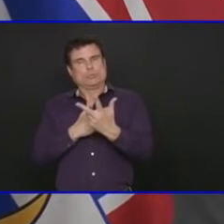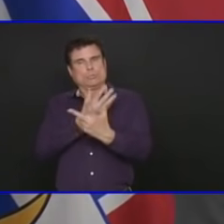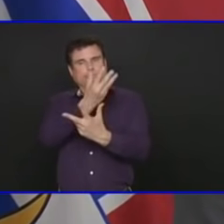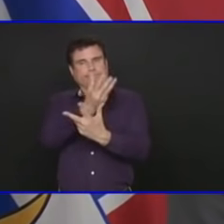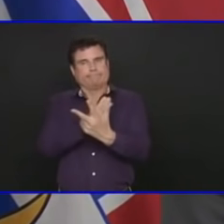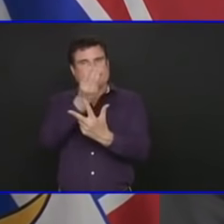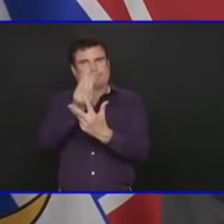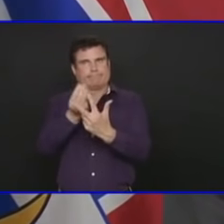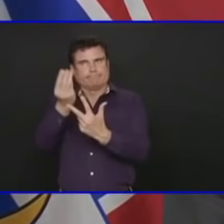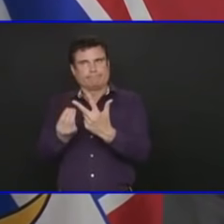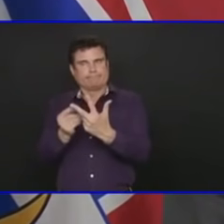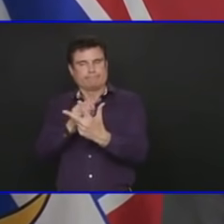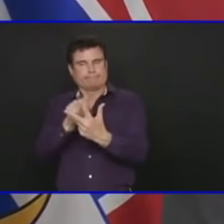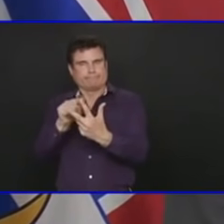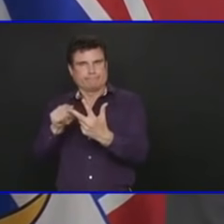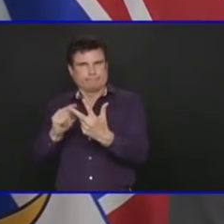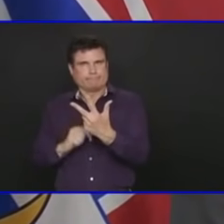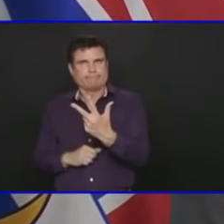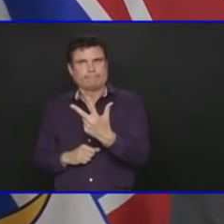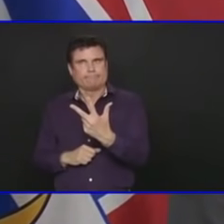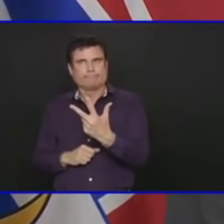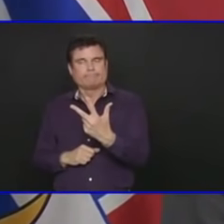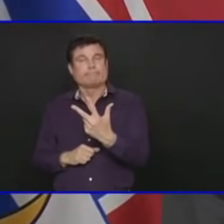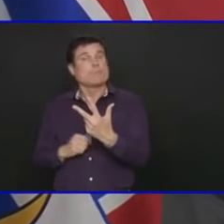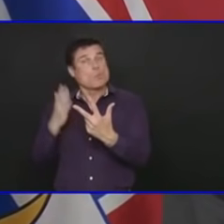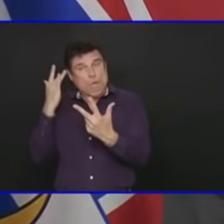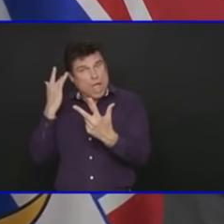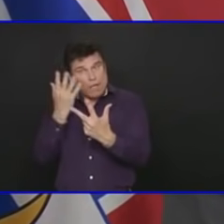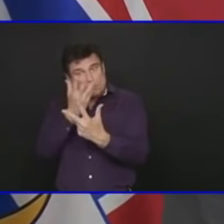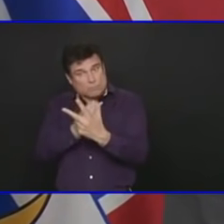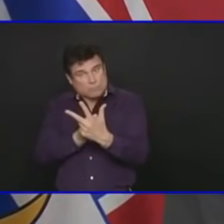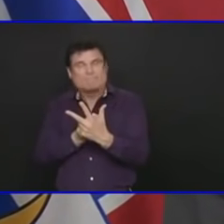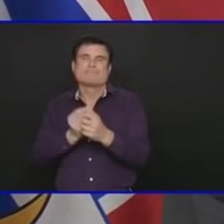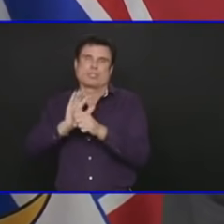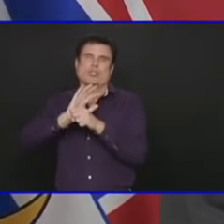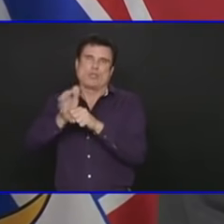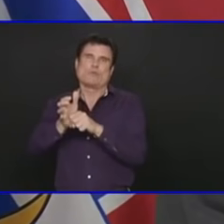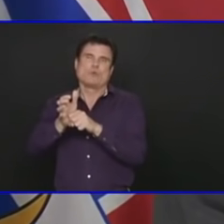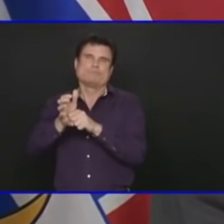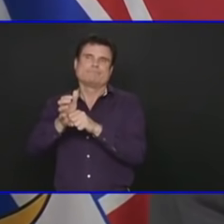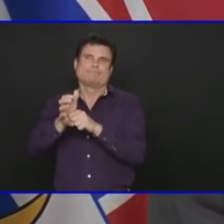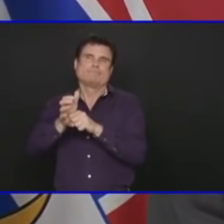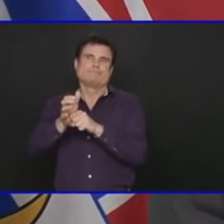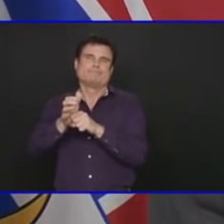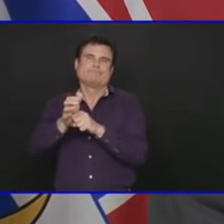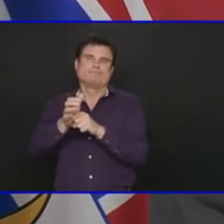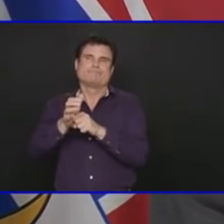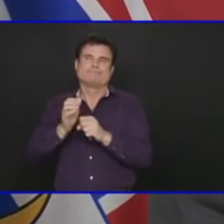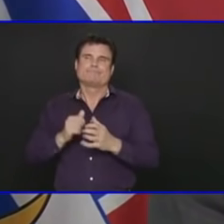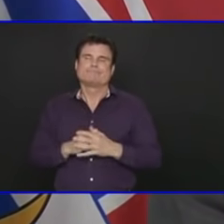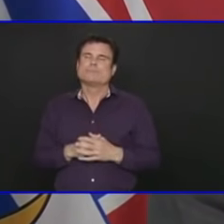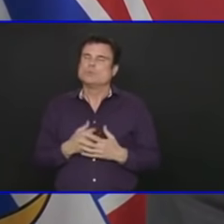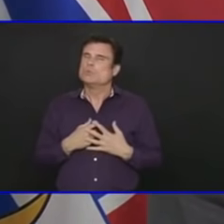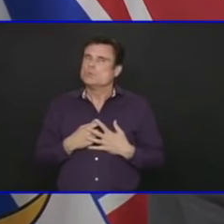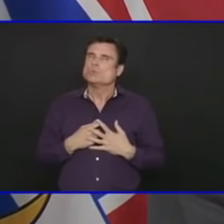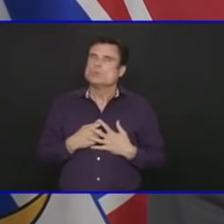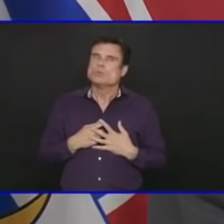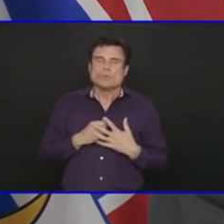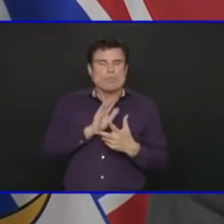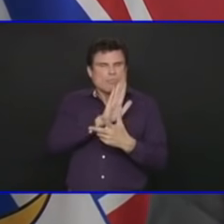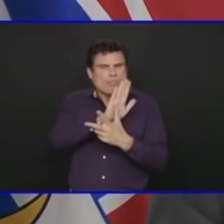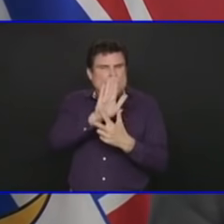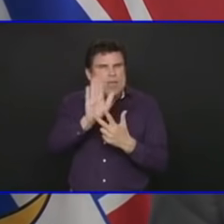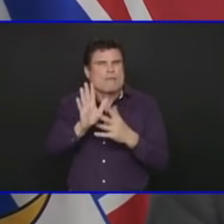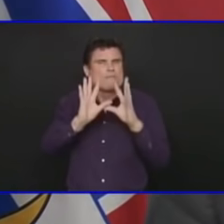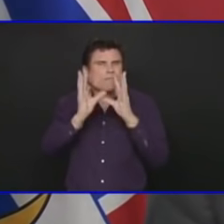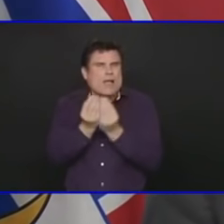grieve for the family that's lost a loved one. We grieve for the caregivers that took care of them. We grieve for the family, the friends of that person who